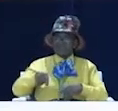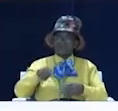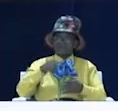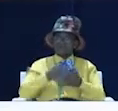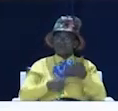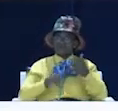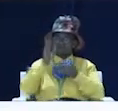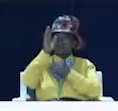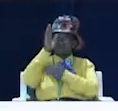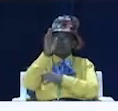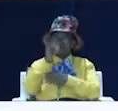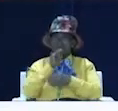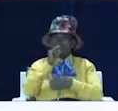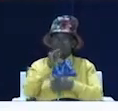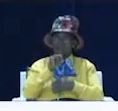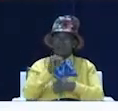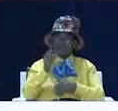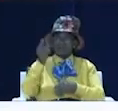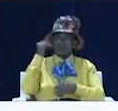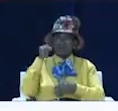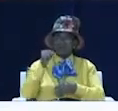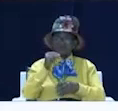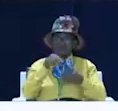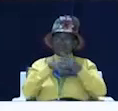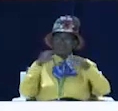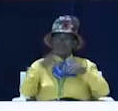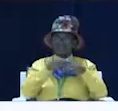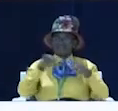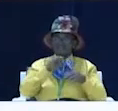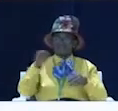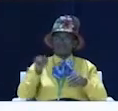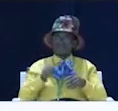I said, we will cancel your certificate of occupancy. I said, ha.